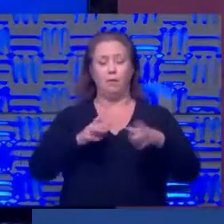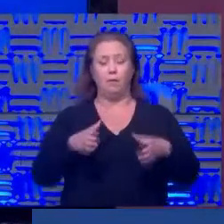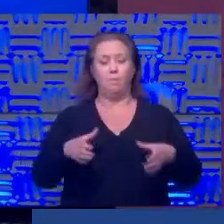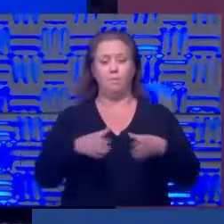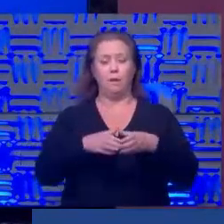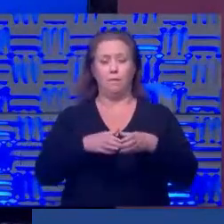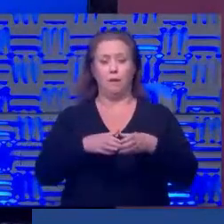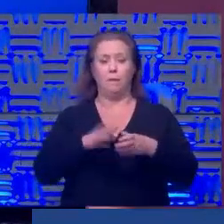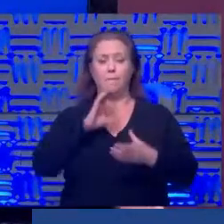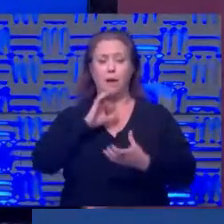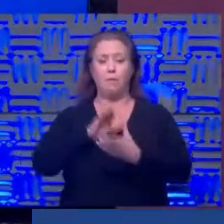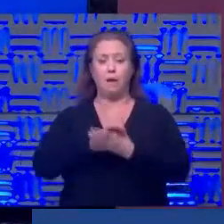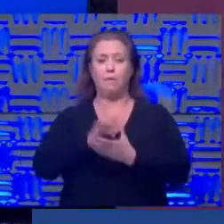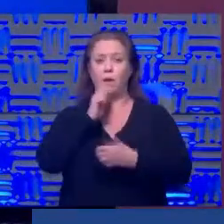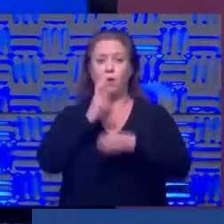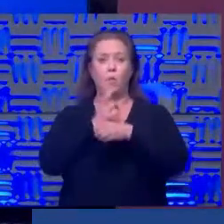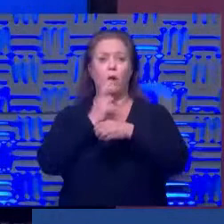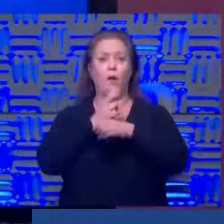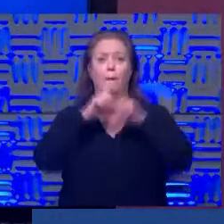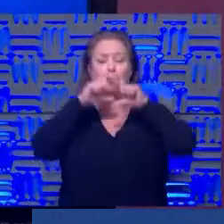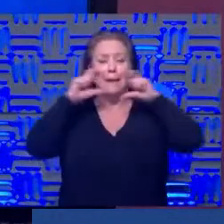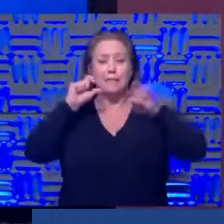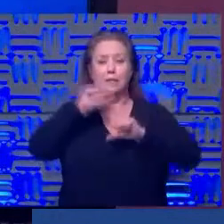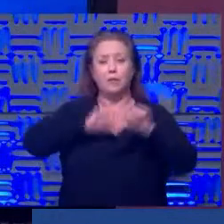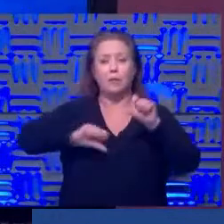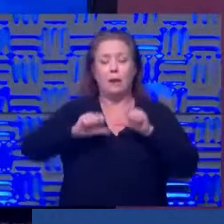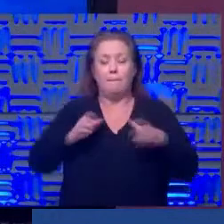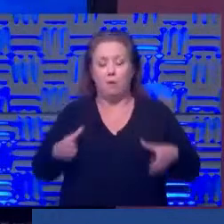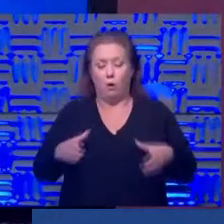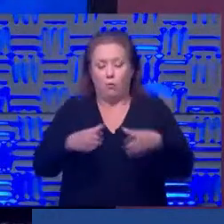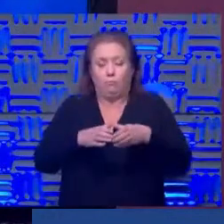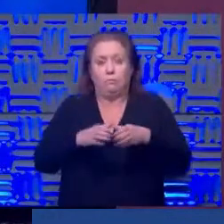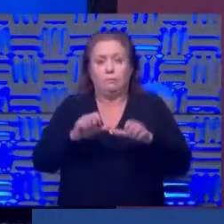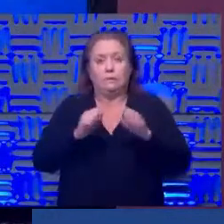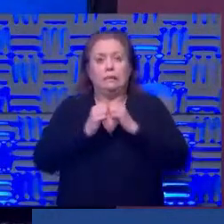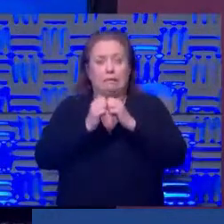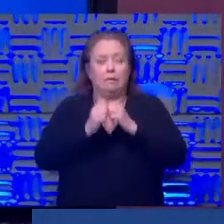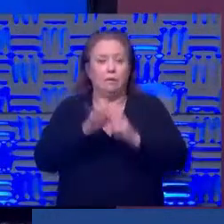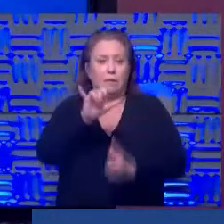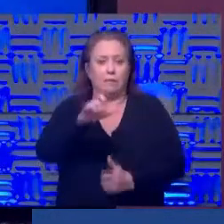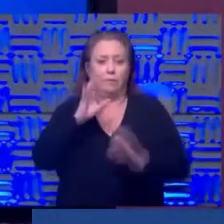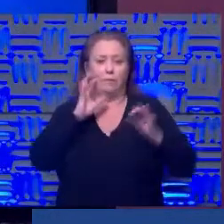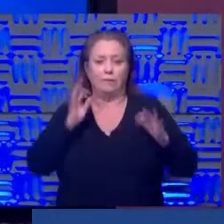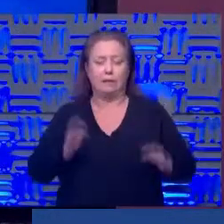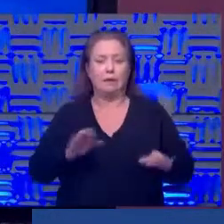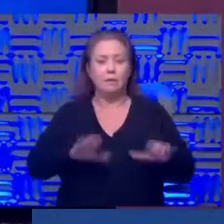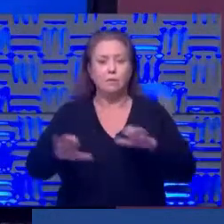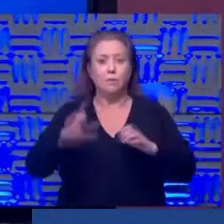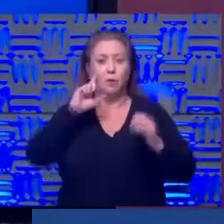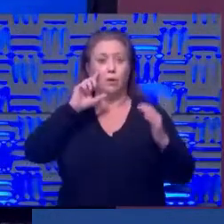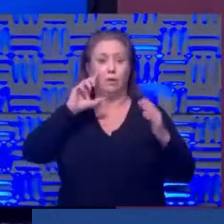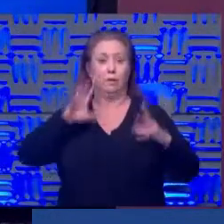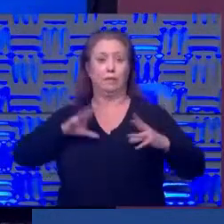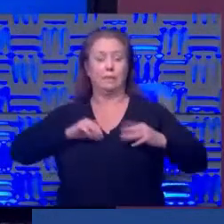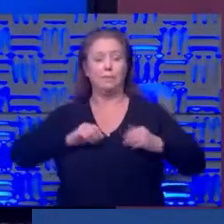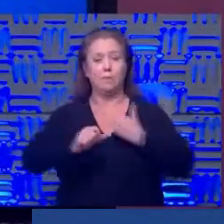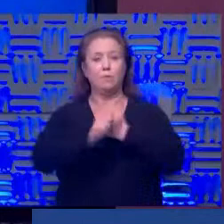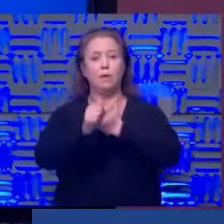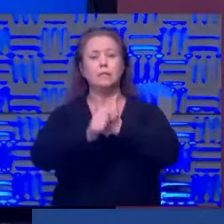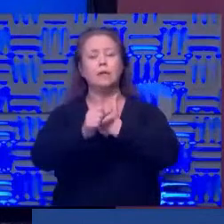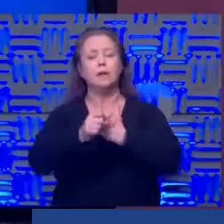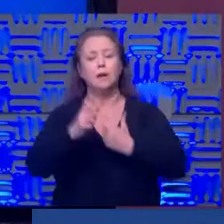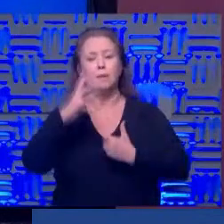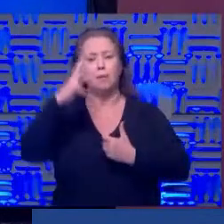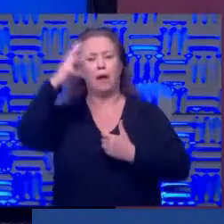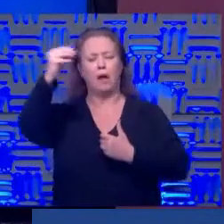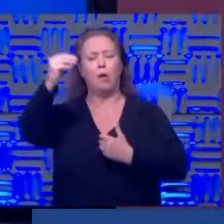and you can make decisions. My wife and I don't wear a mask around each other, right? But we're in a bubble together. That's just the thing we've decided to do. We're going to accept that risk. But when I